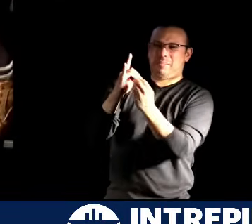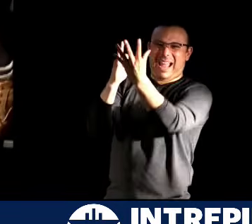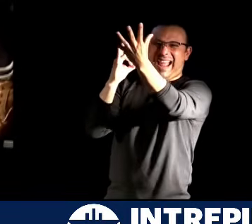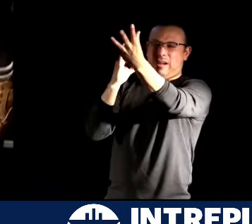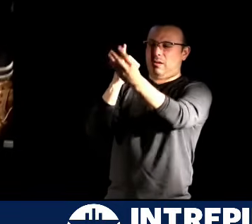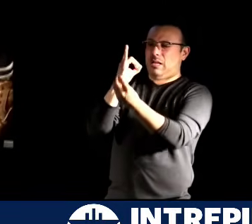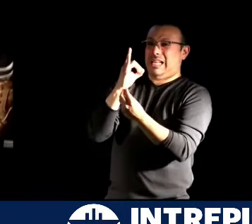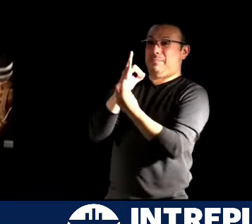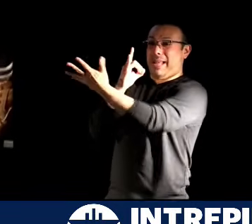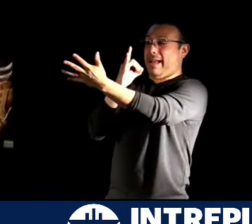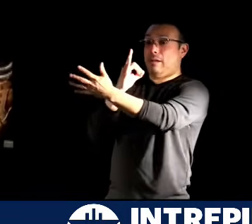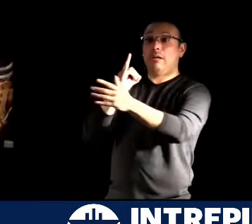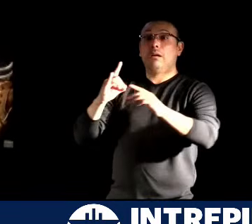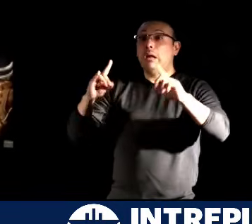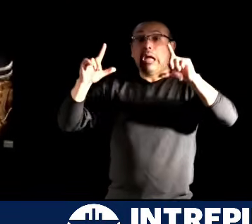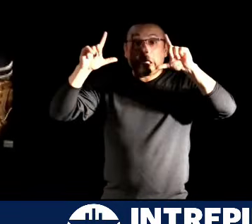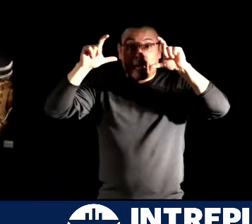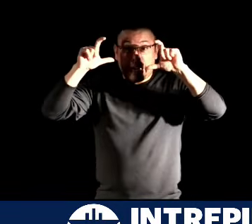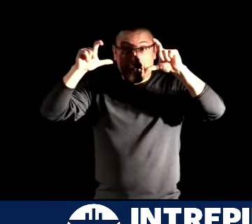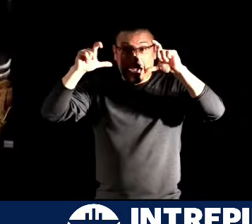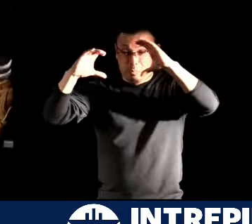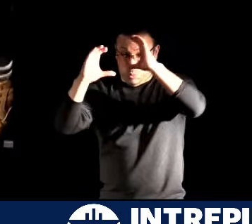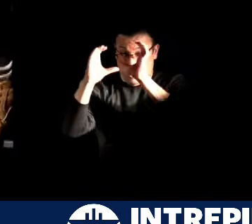flies. And the cameras are basically